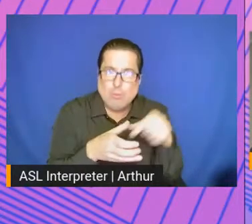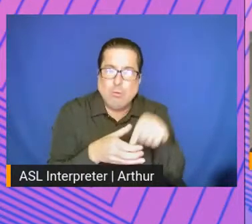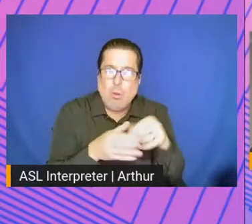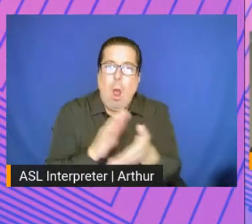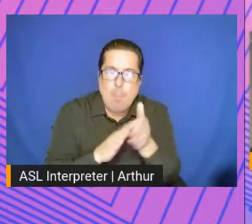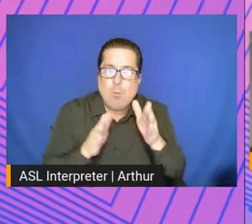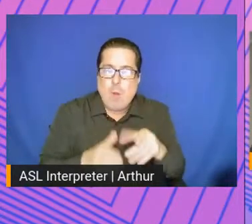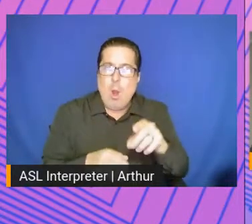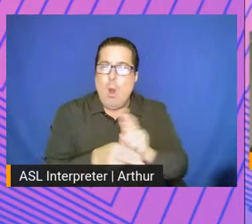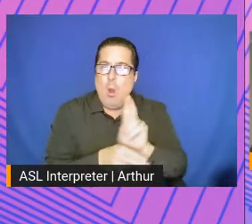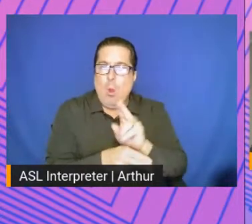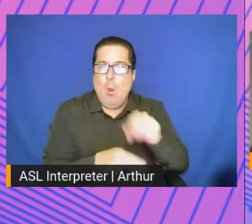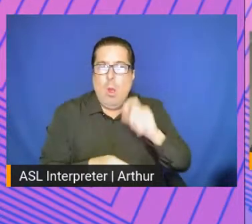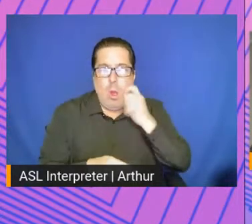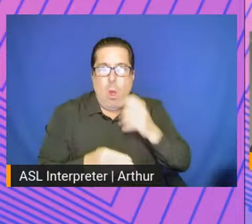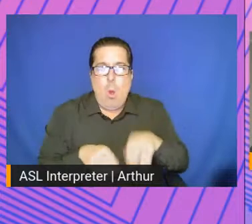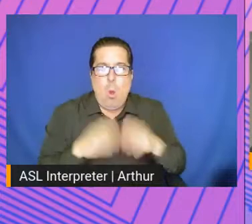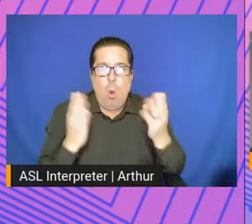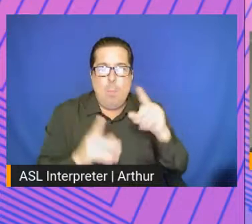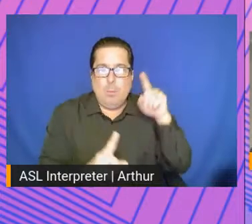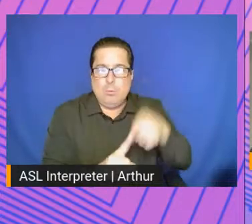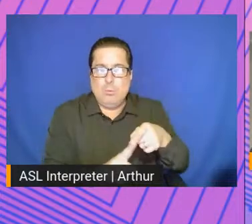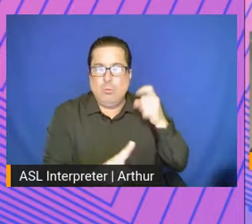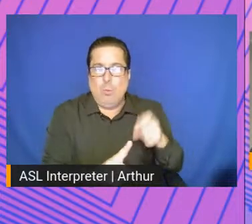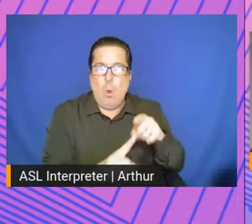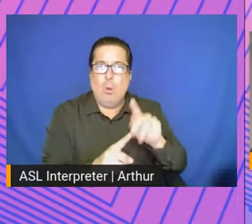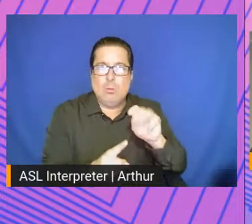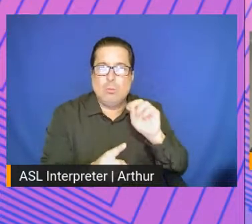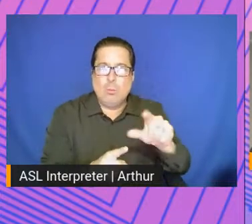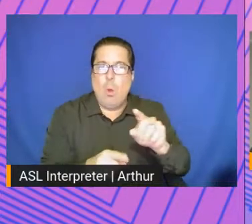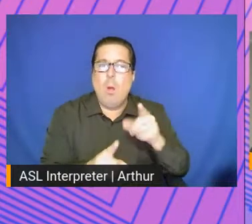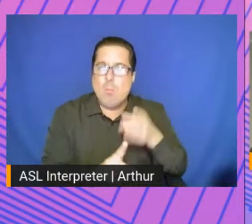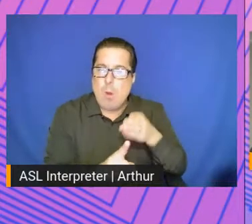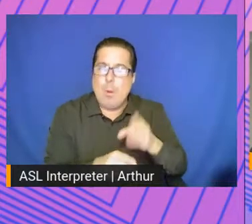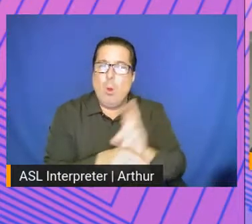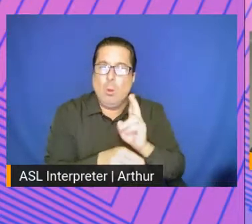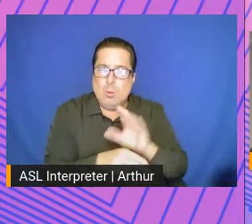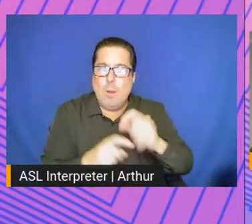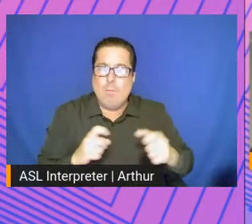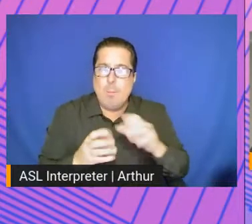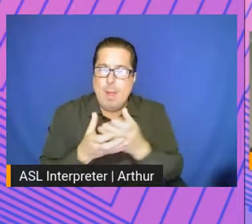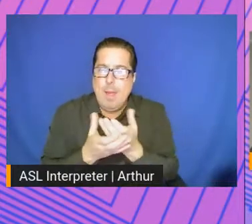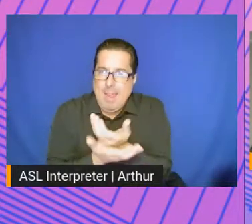cool open source tool that is, I think, primarily maintained by Container Solutions